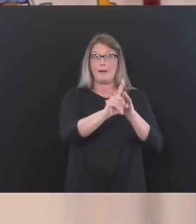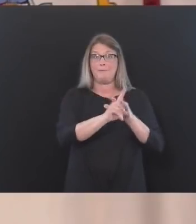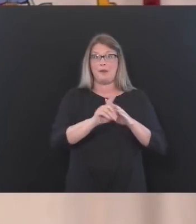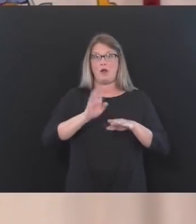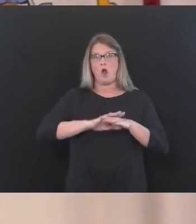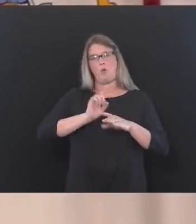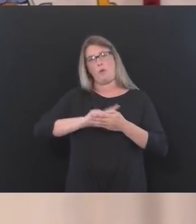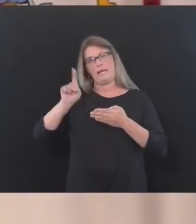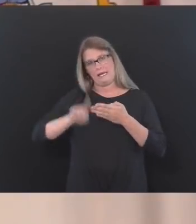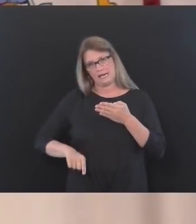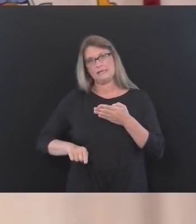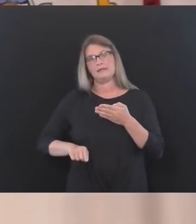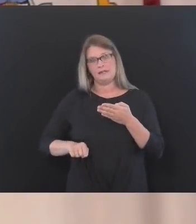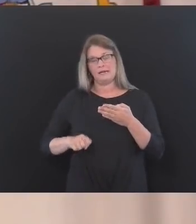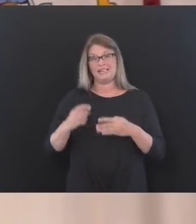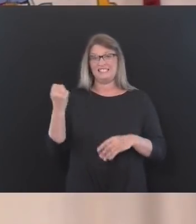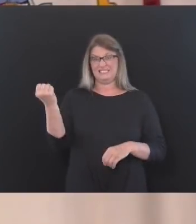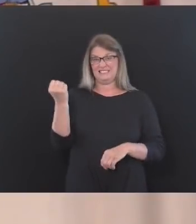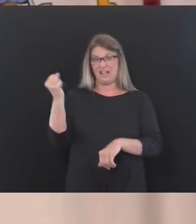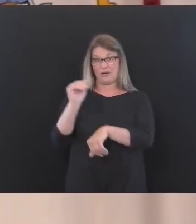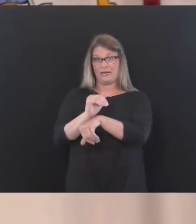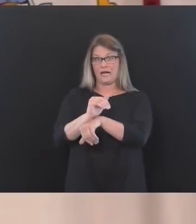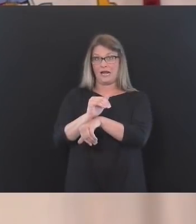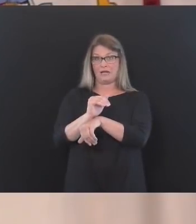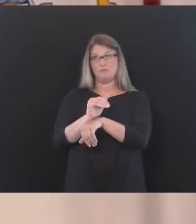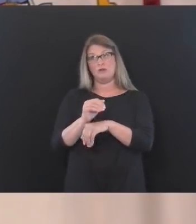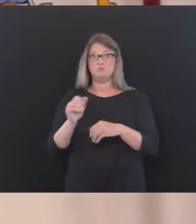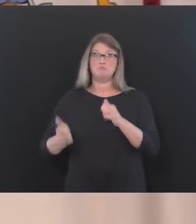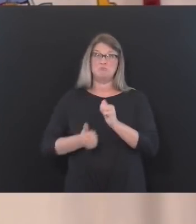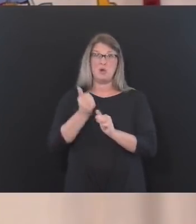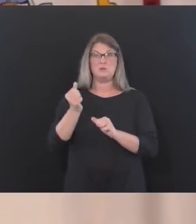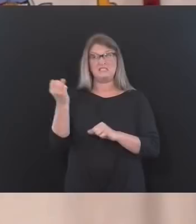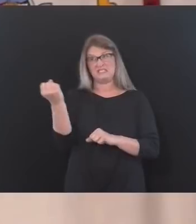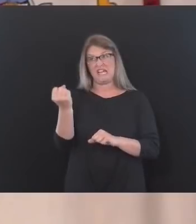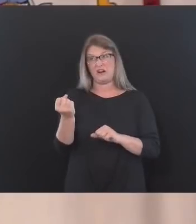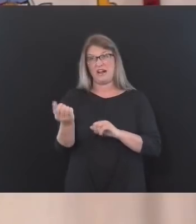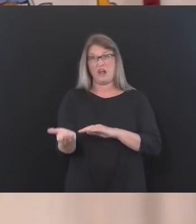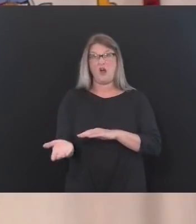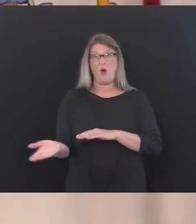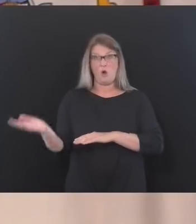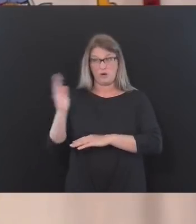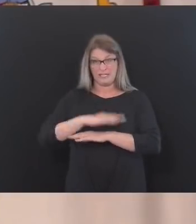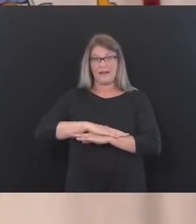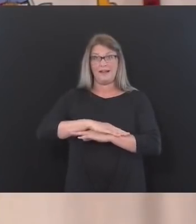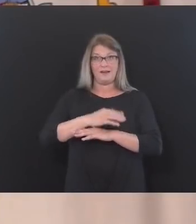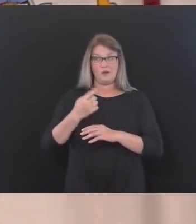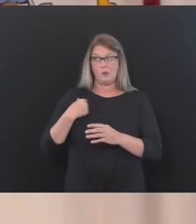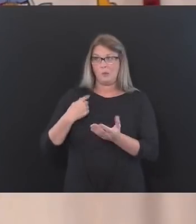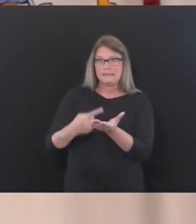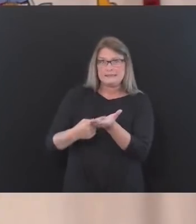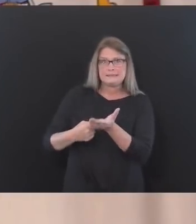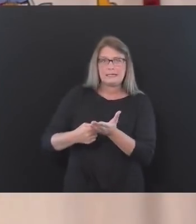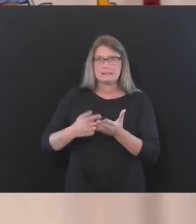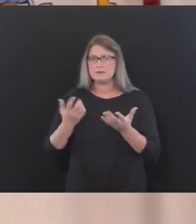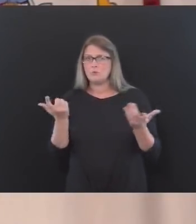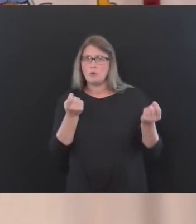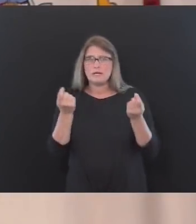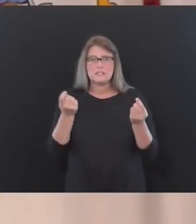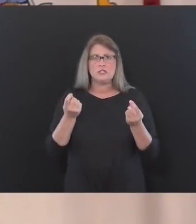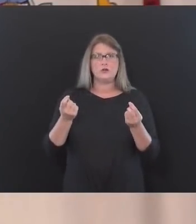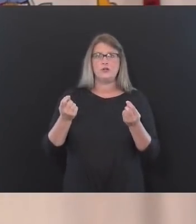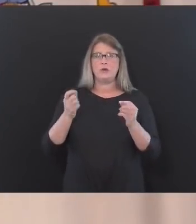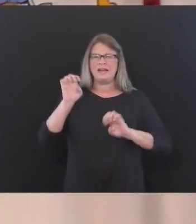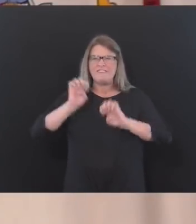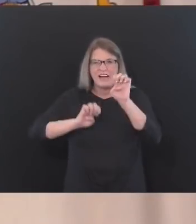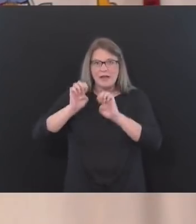weekend. And on Saturday night, throughout the day on Saturday, we discussed, what was going on. We evaluated